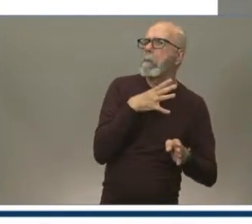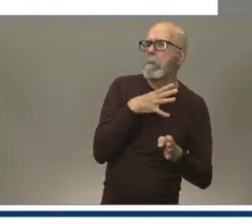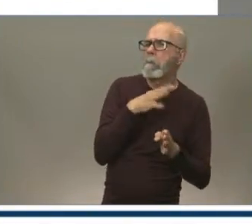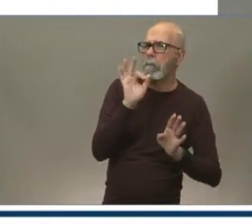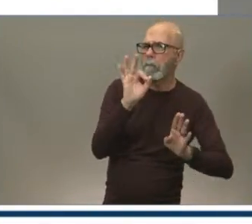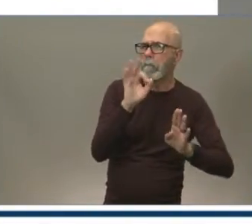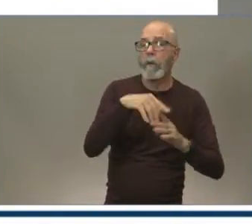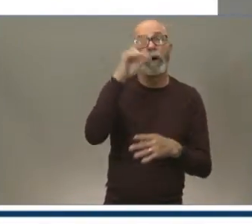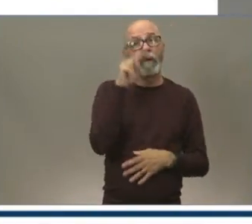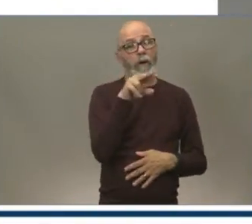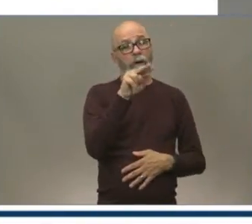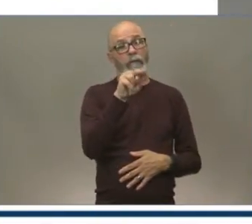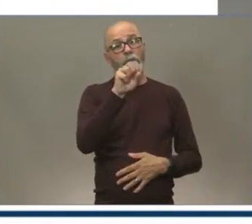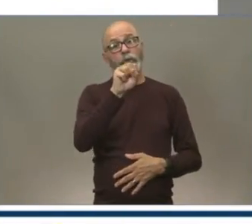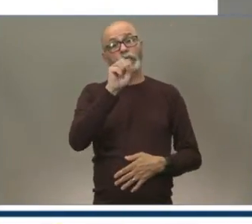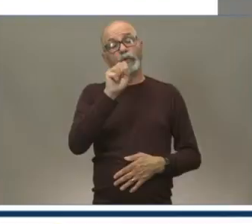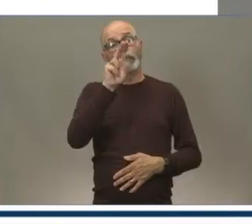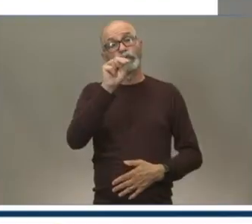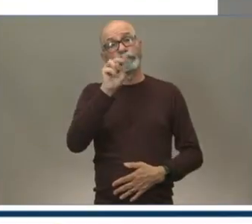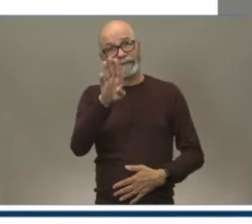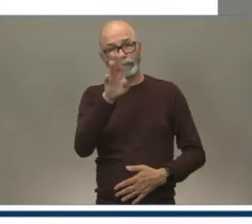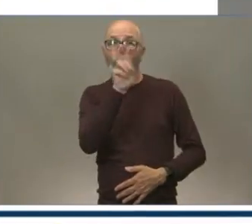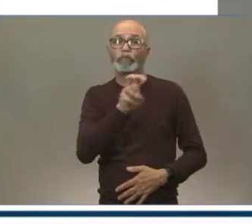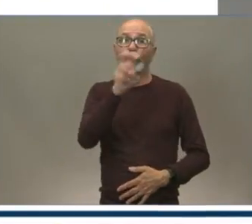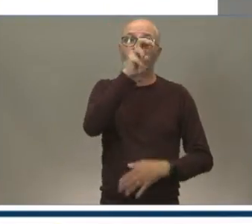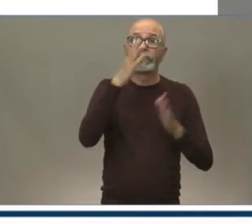is online, but that has not changed.